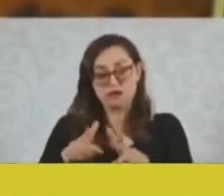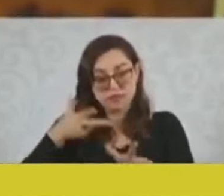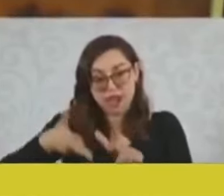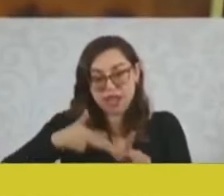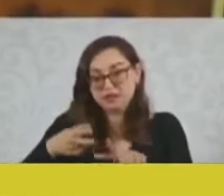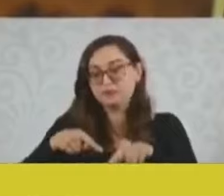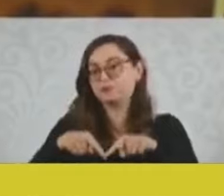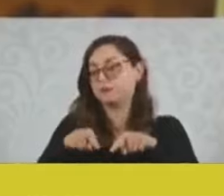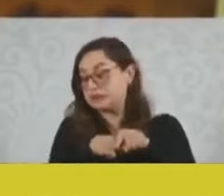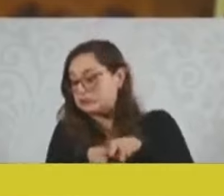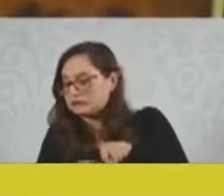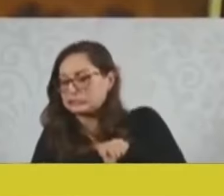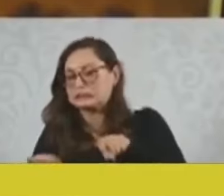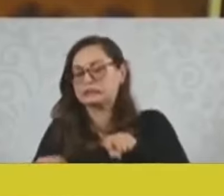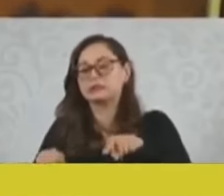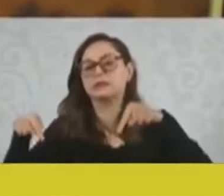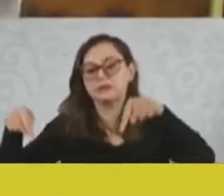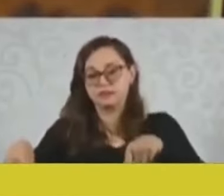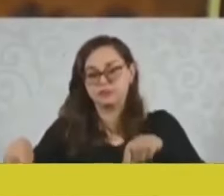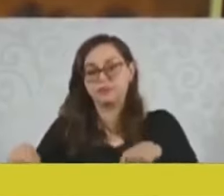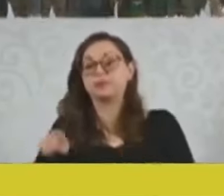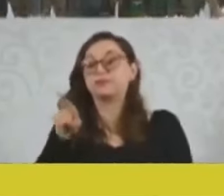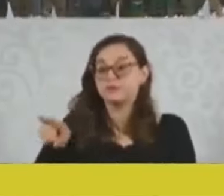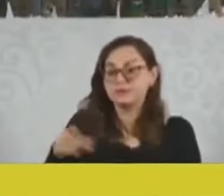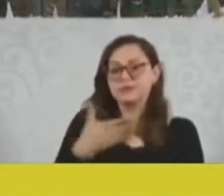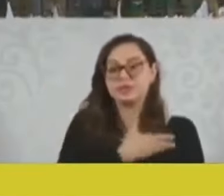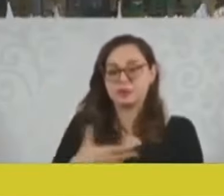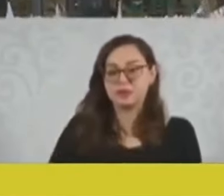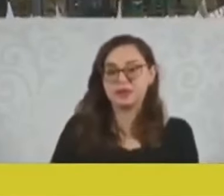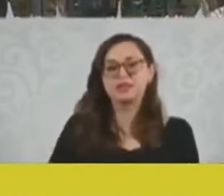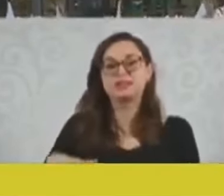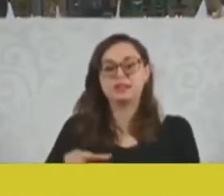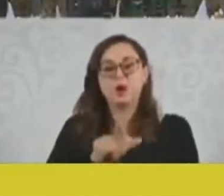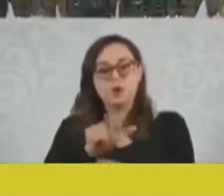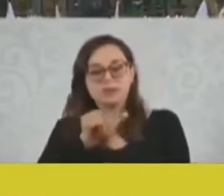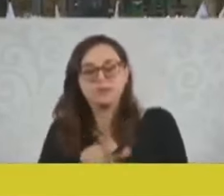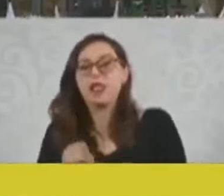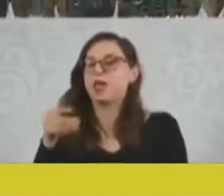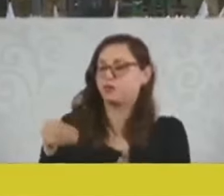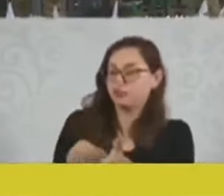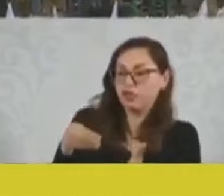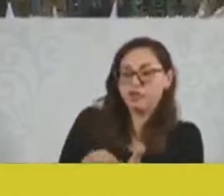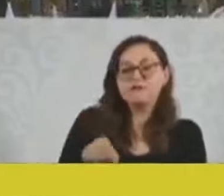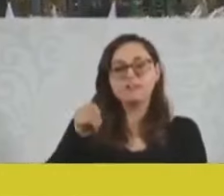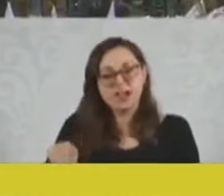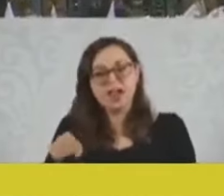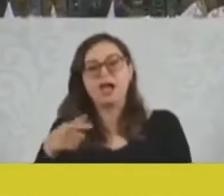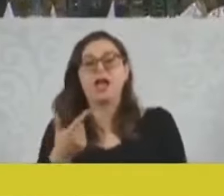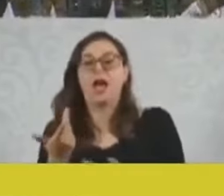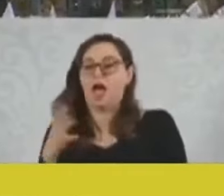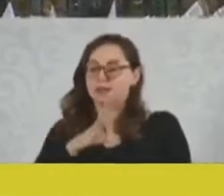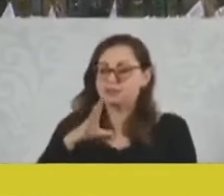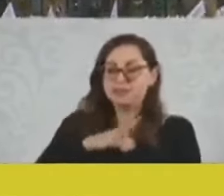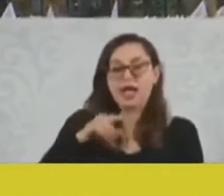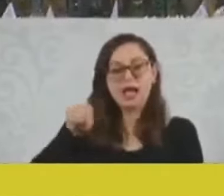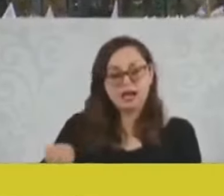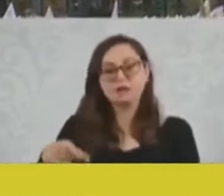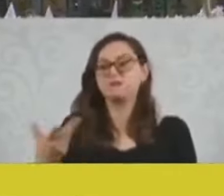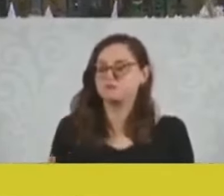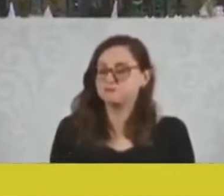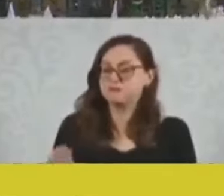we will finish the rails here. Here we have the president of Guatemala, President Arévalo.